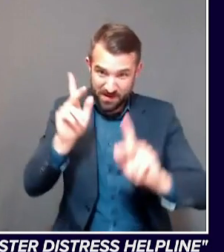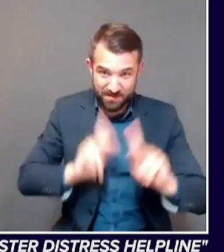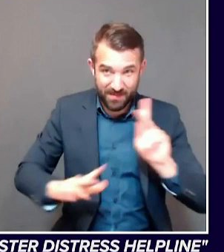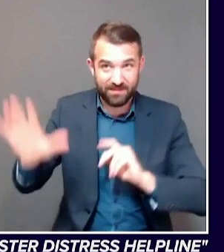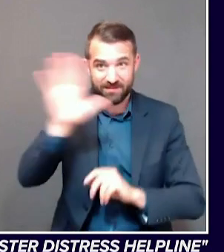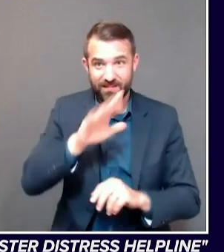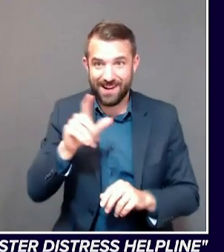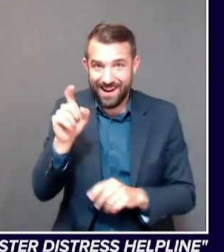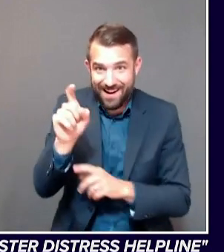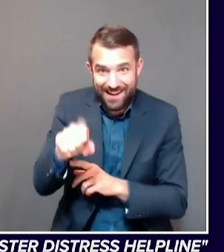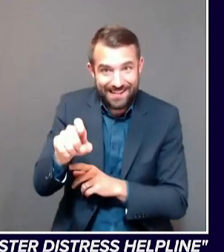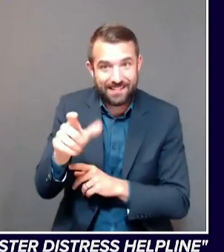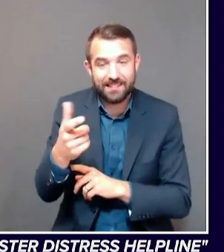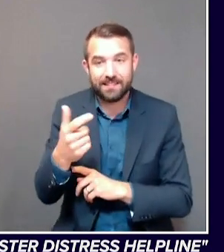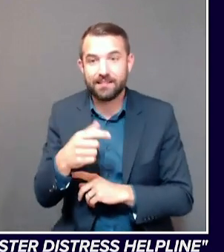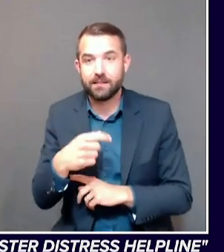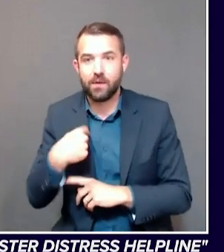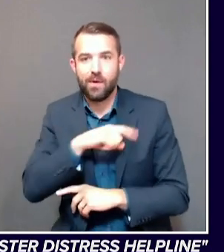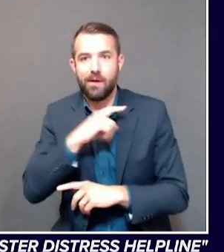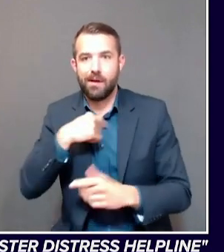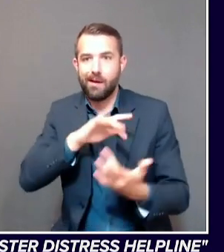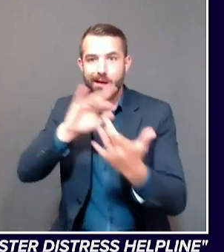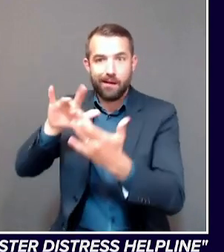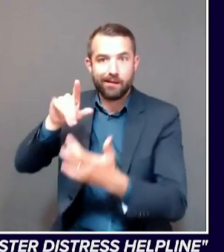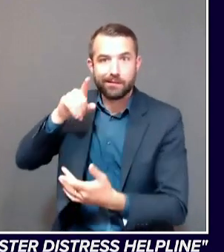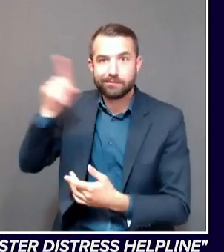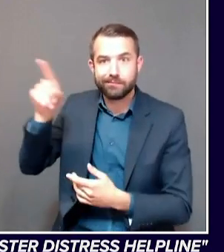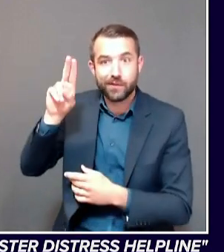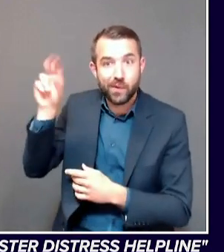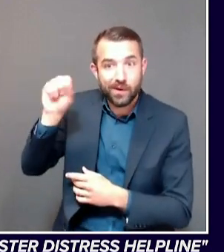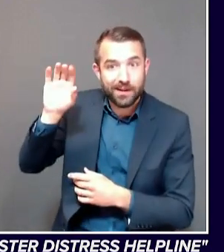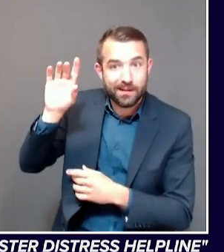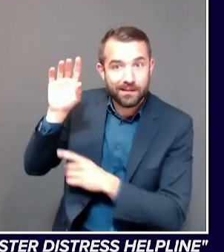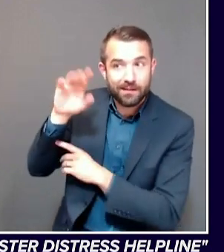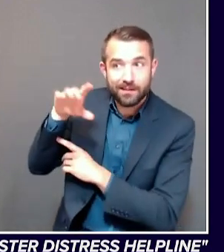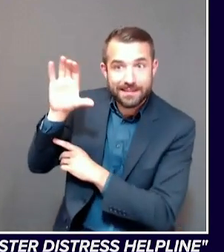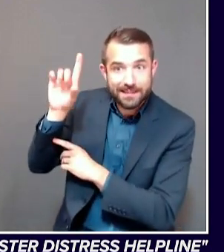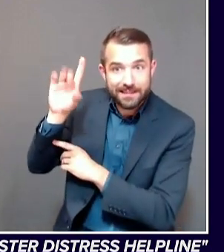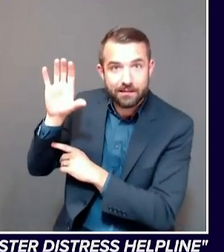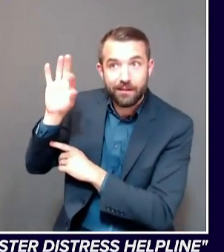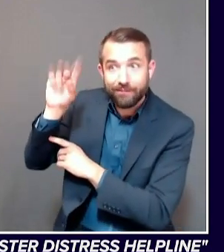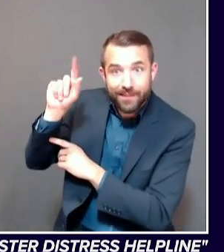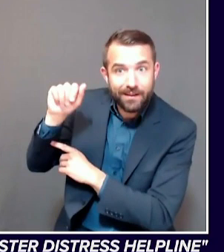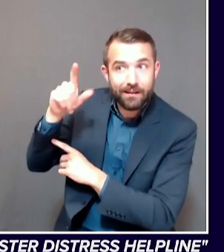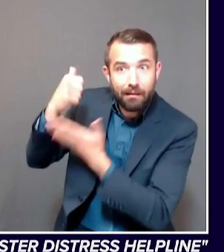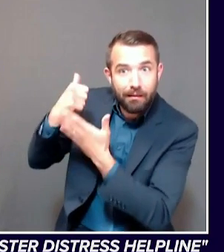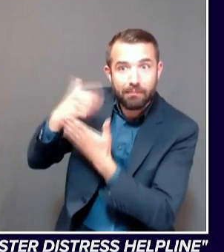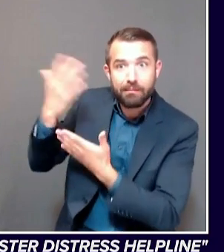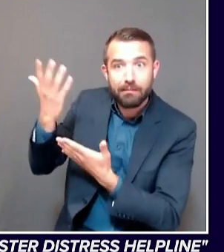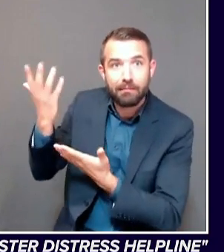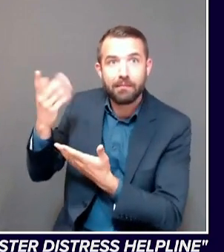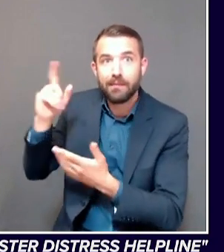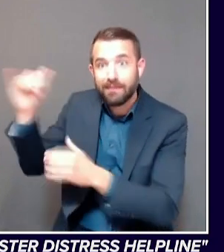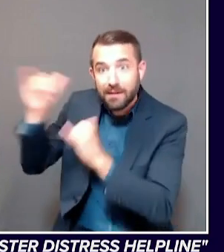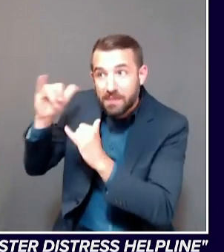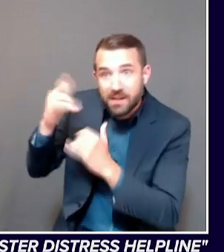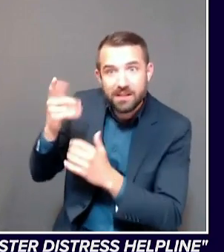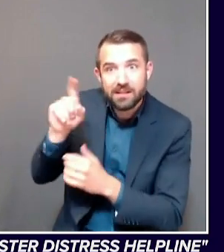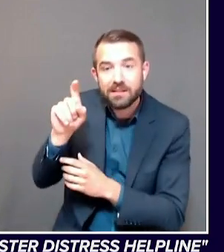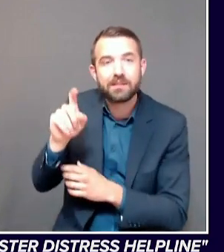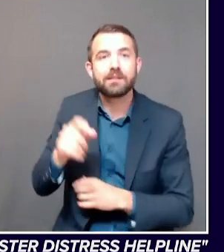to our colleagues at FEMA, and they themselves said that they were not able to obtain it. Thankfully, about 2 months